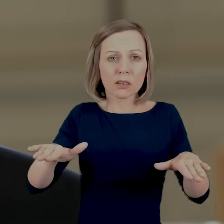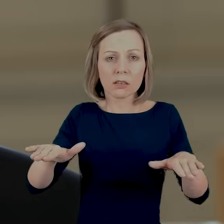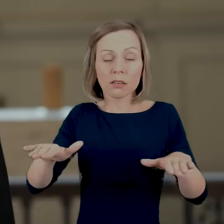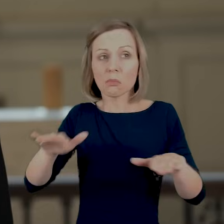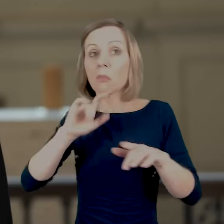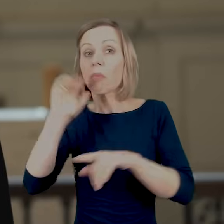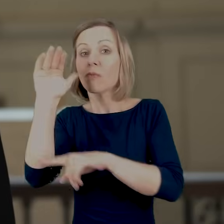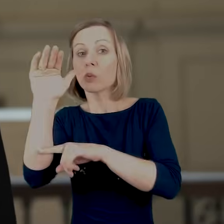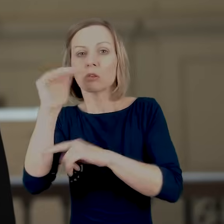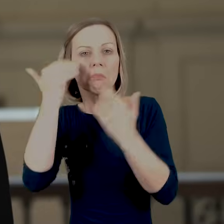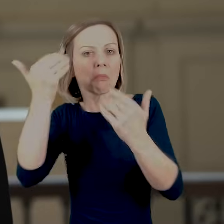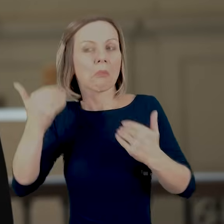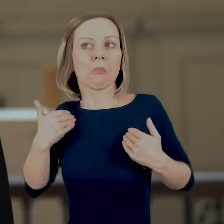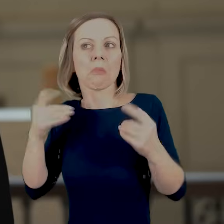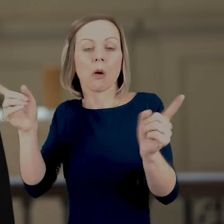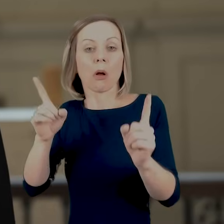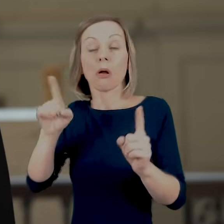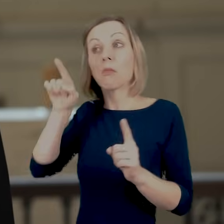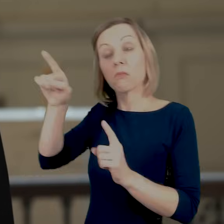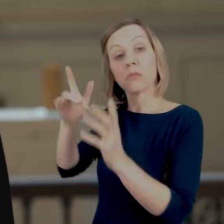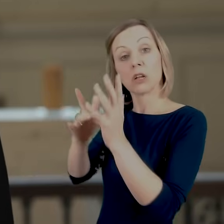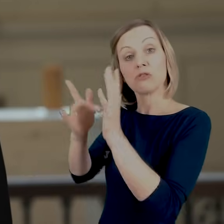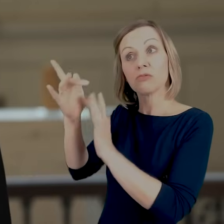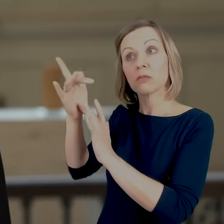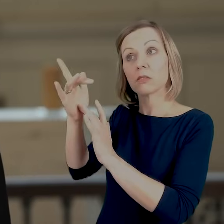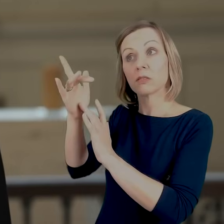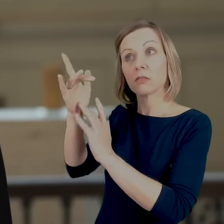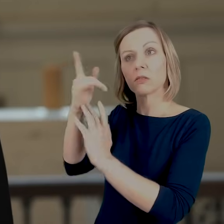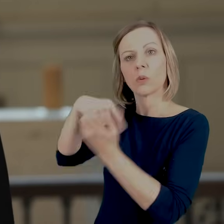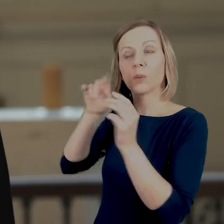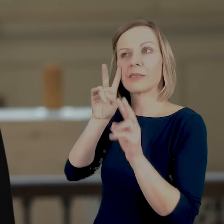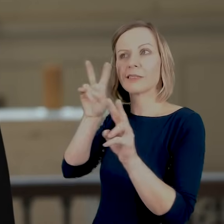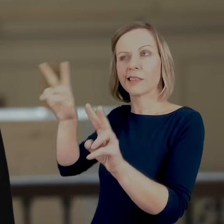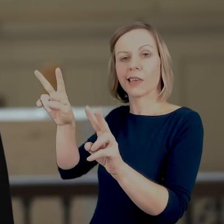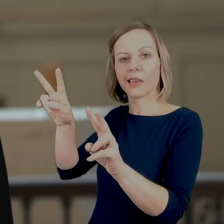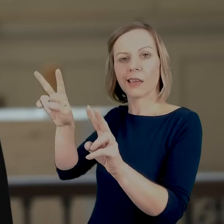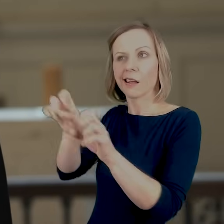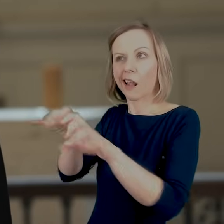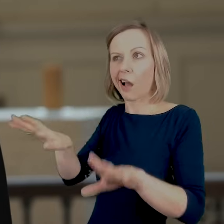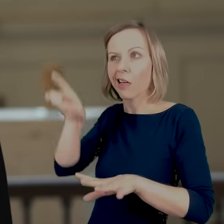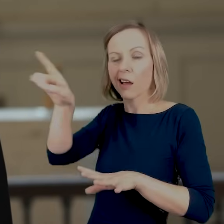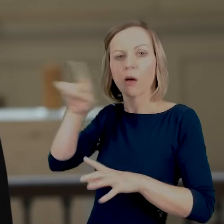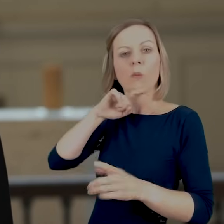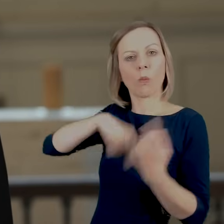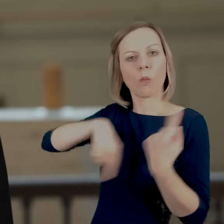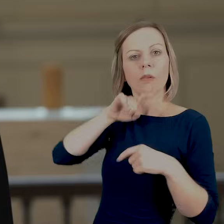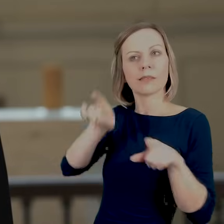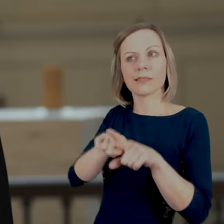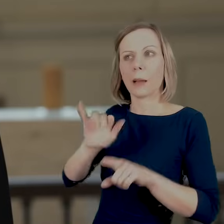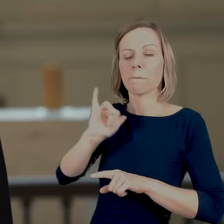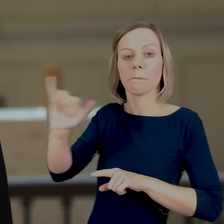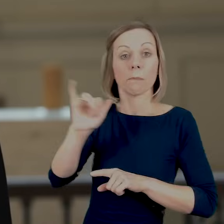revealed. What we do know is this: when he is revealed, we will be like him, for we will see him as he